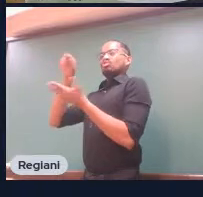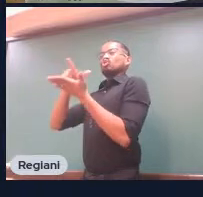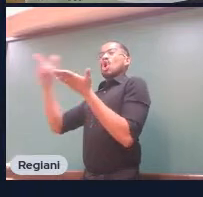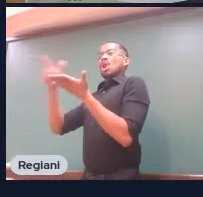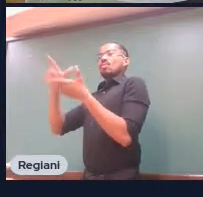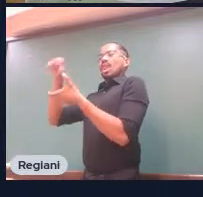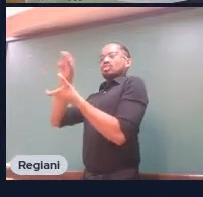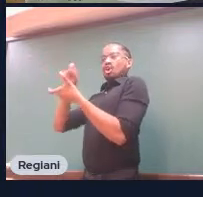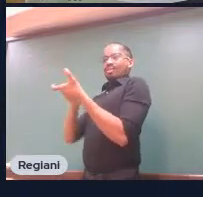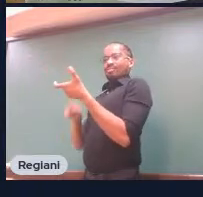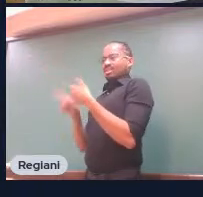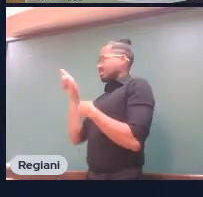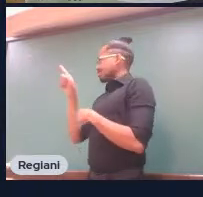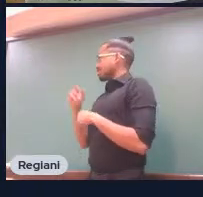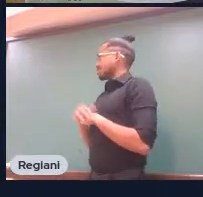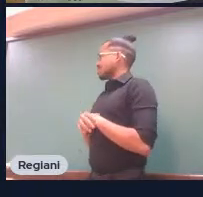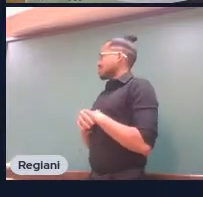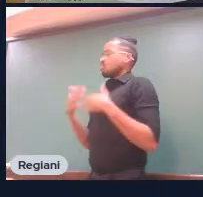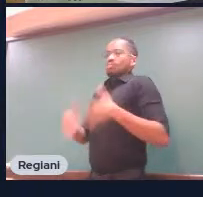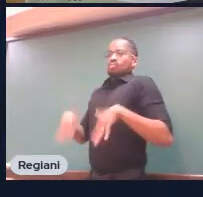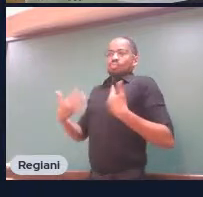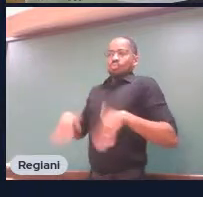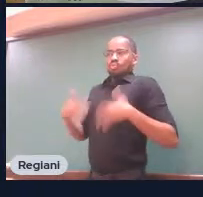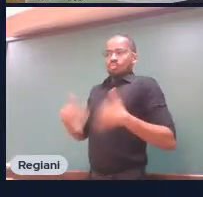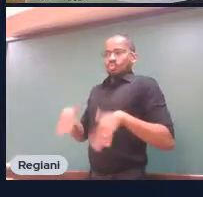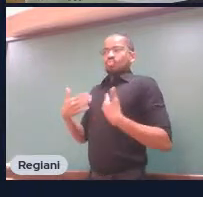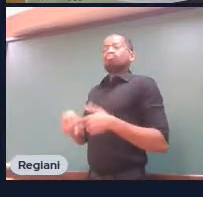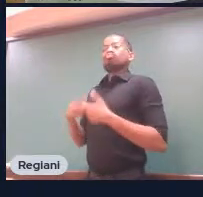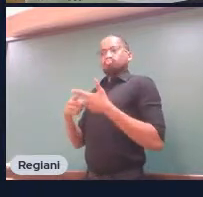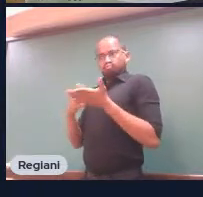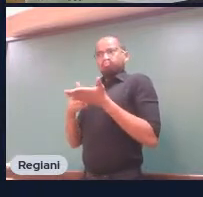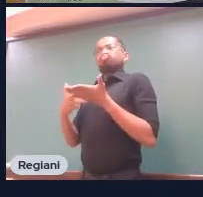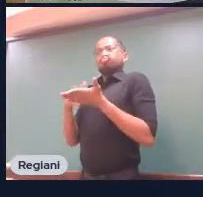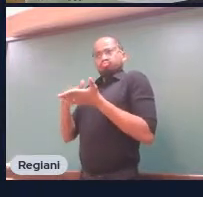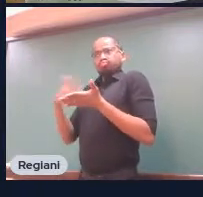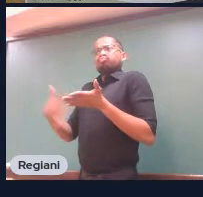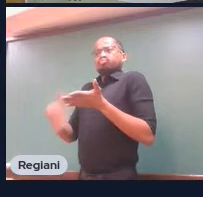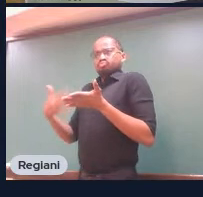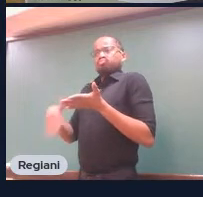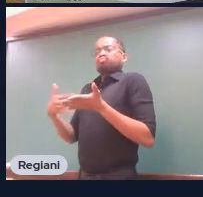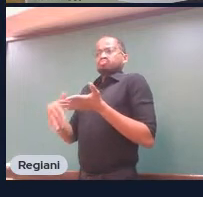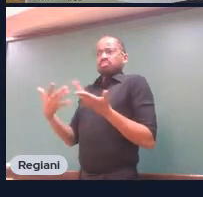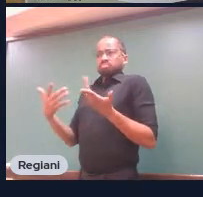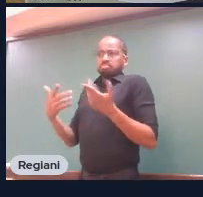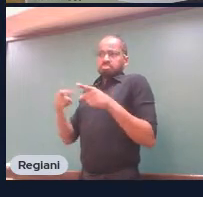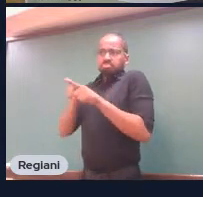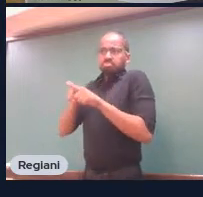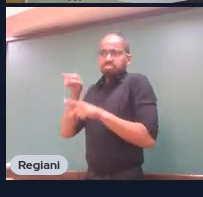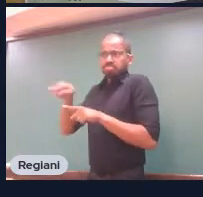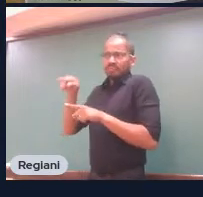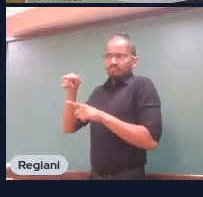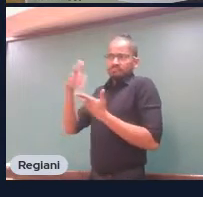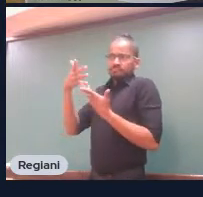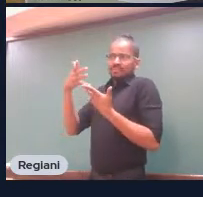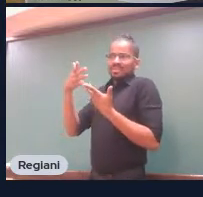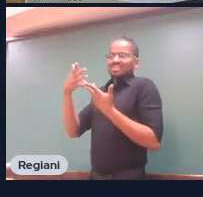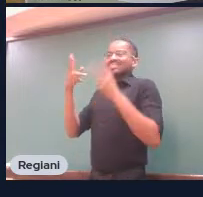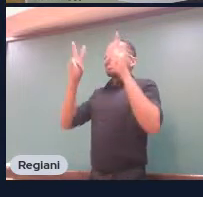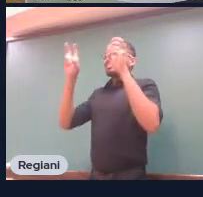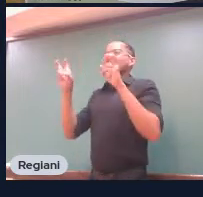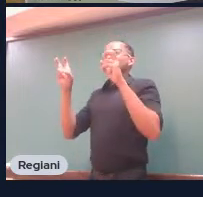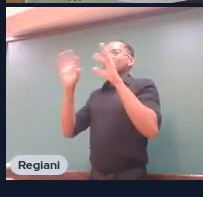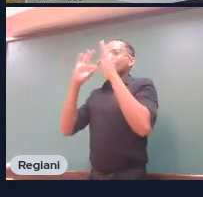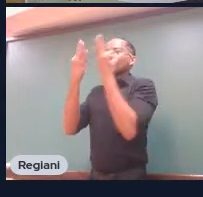are they interested in? Especially all the nets, WordNet, FrameNet, word families. You may even